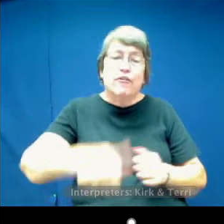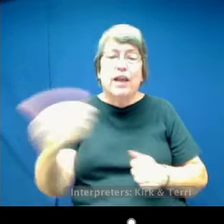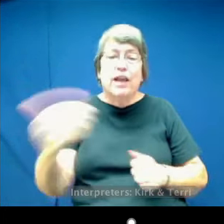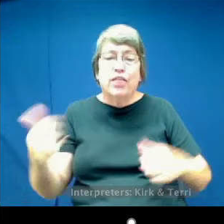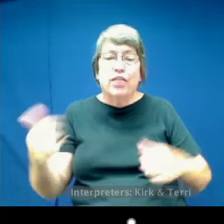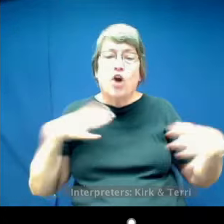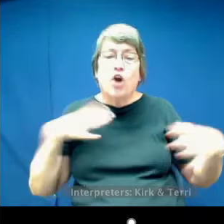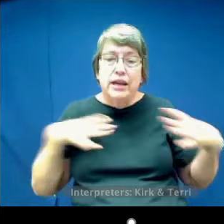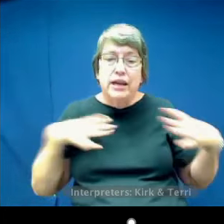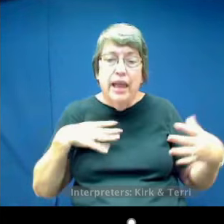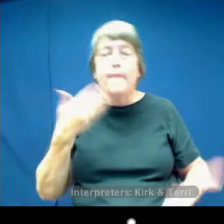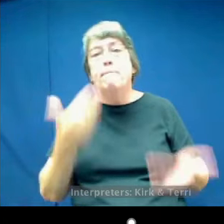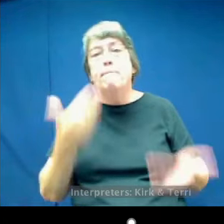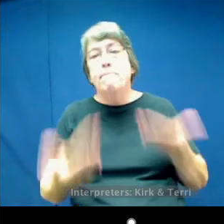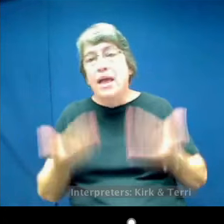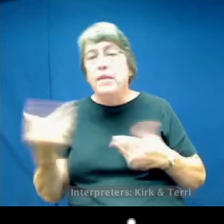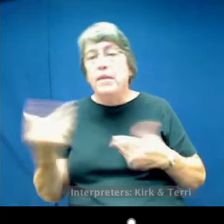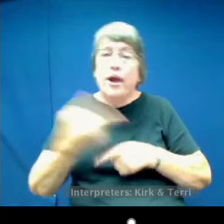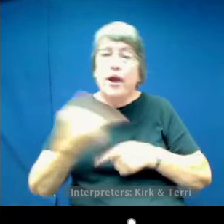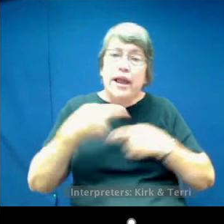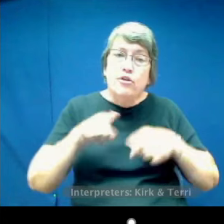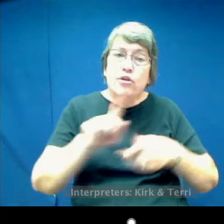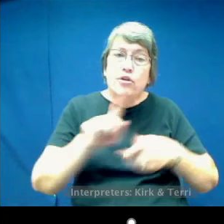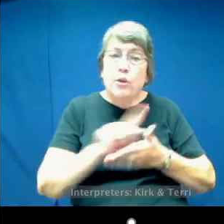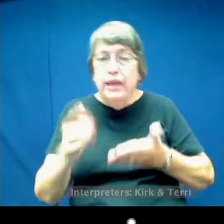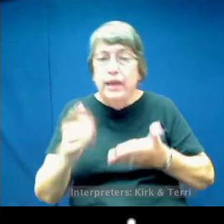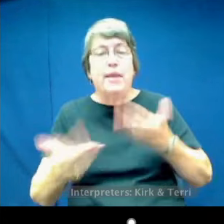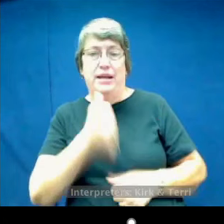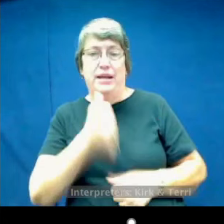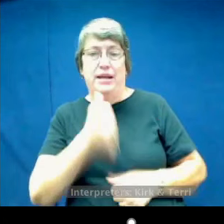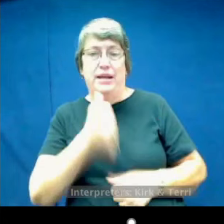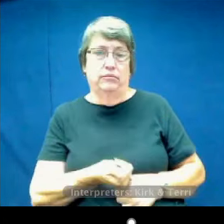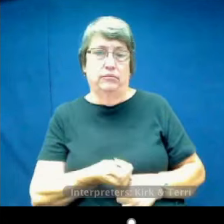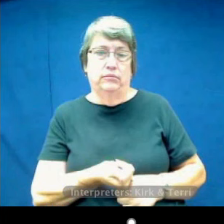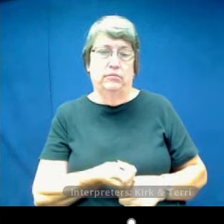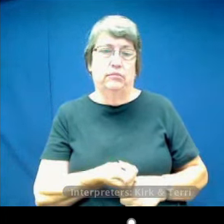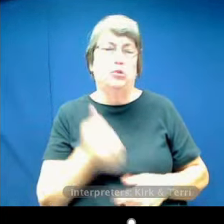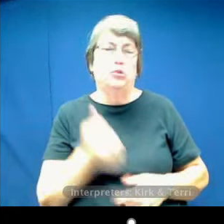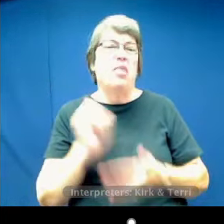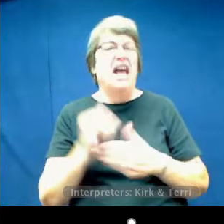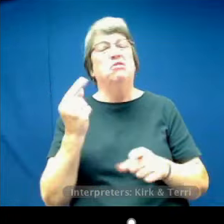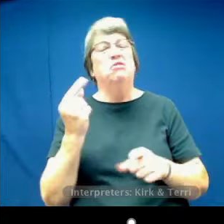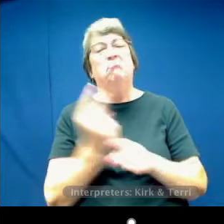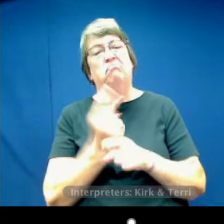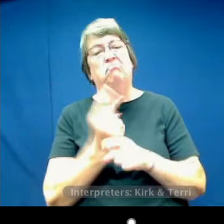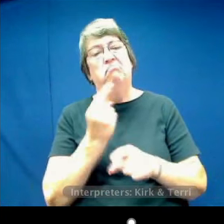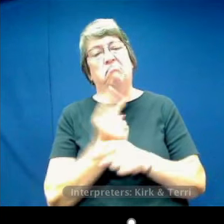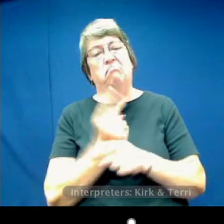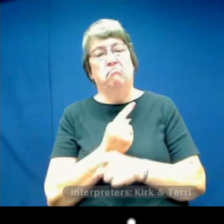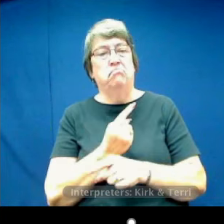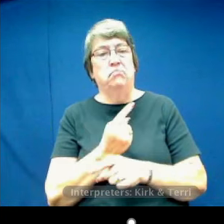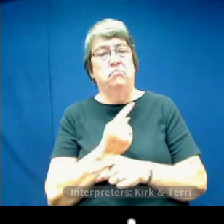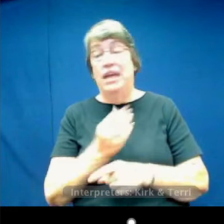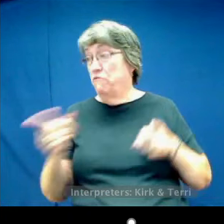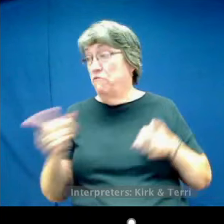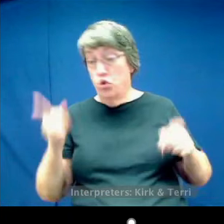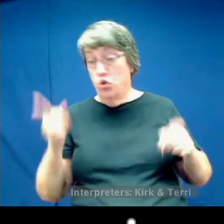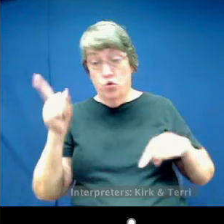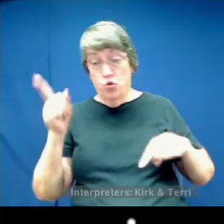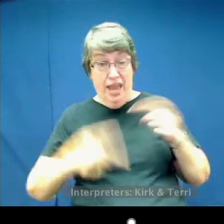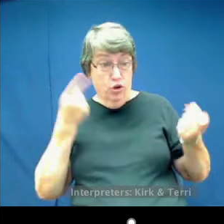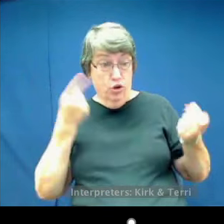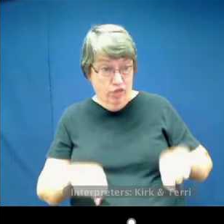week. So, but of course, that's only what the court's going to do. I mean, if people agree to